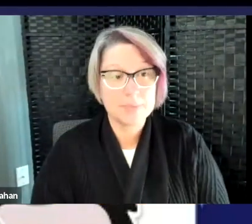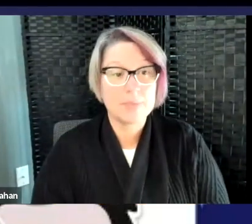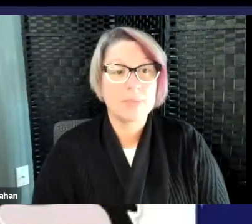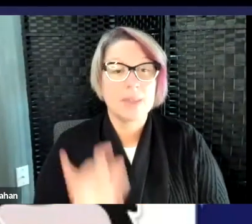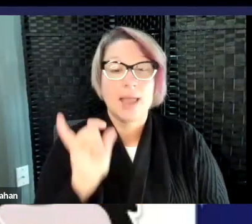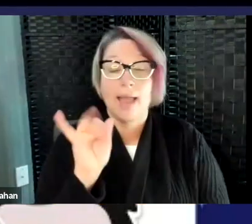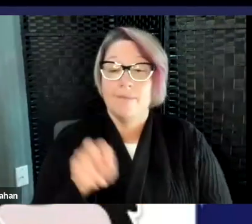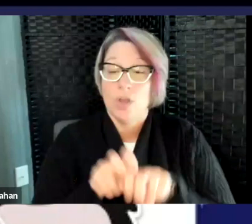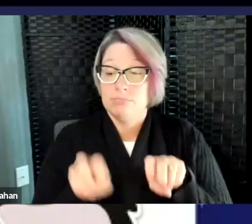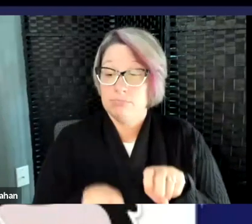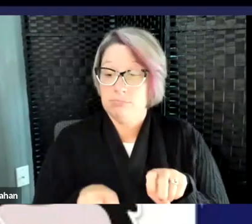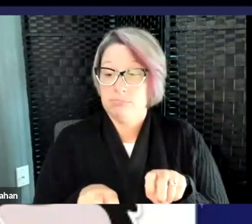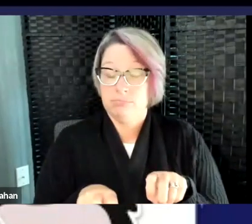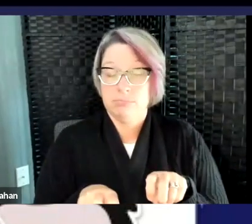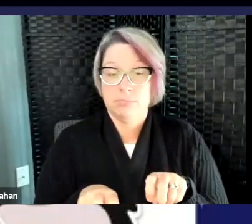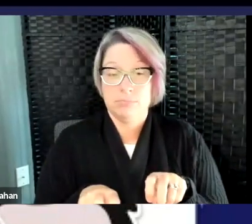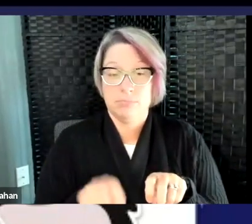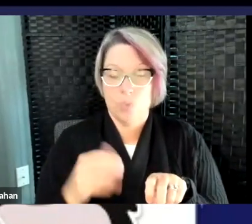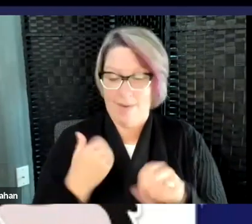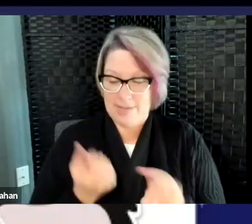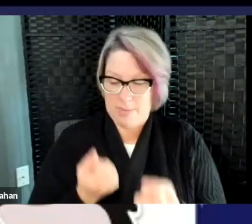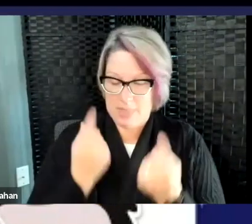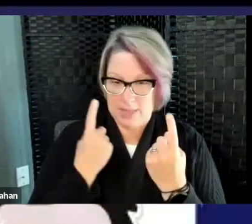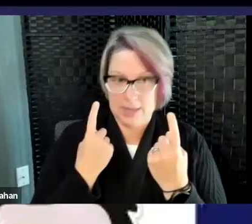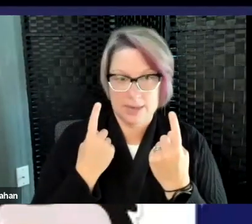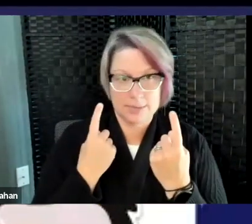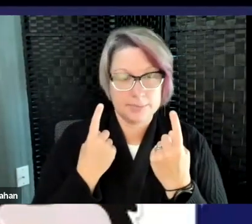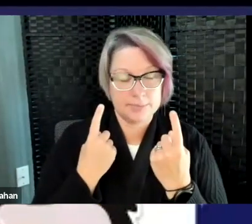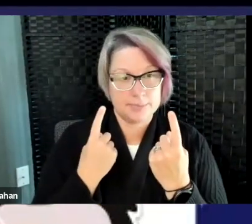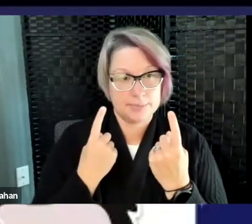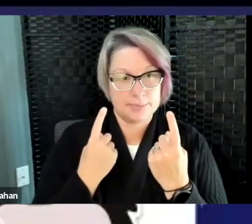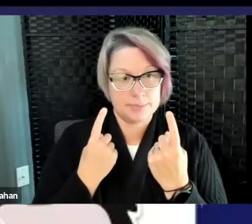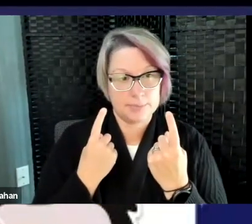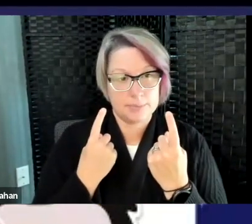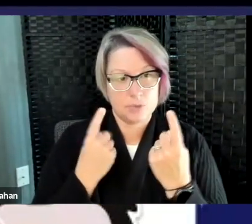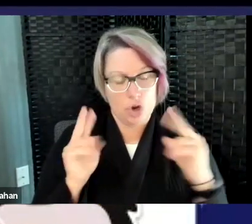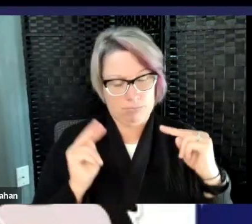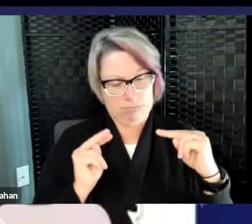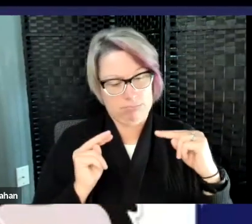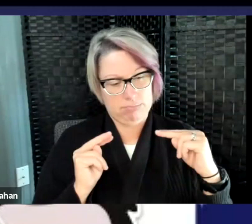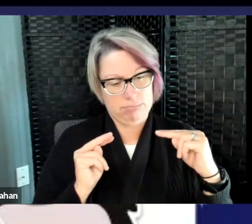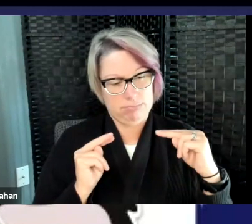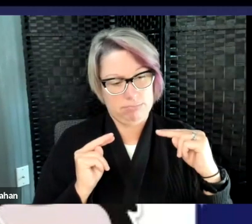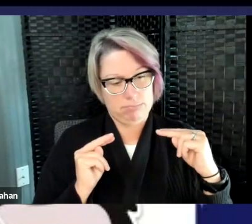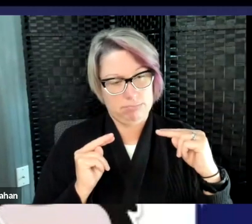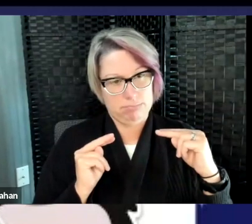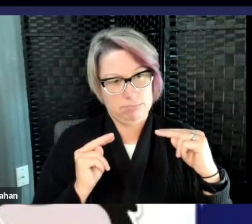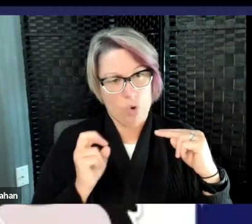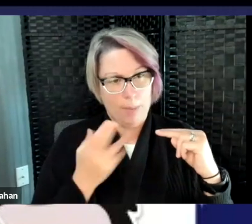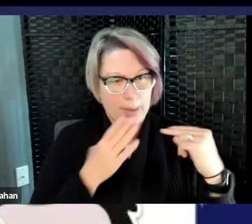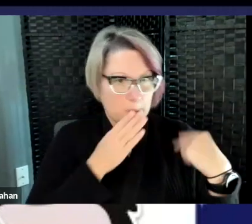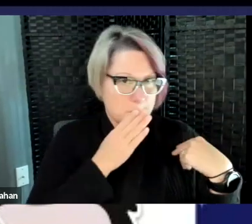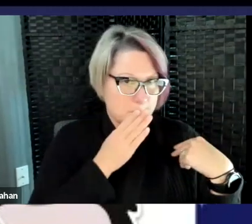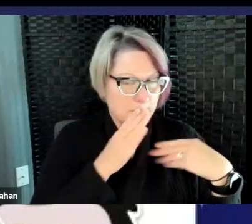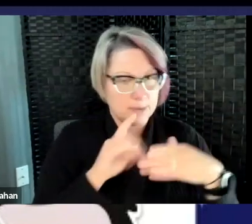to someone, you have empathy, right? You're looking at them in their eyes, or maybe you whisper something to your